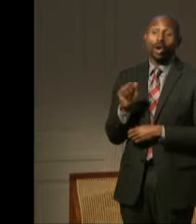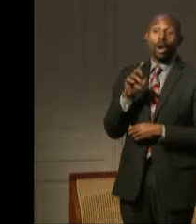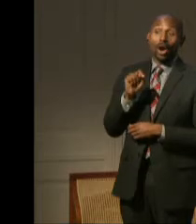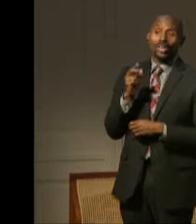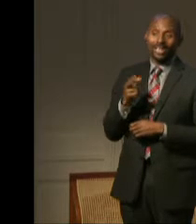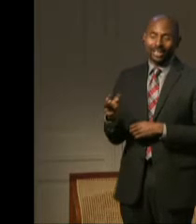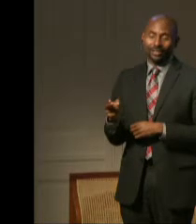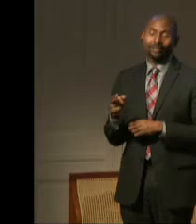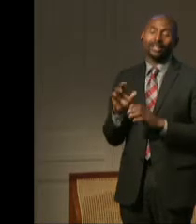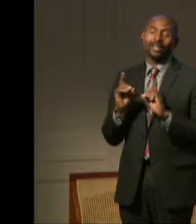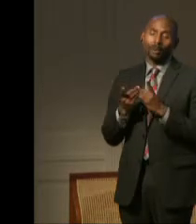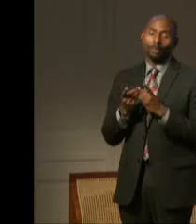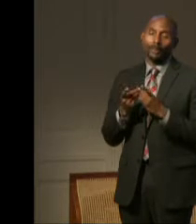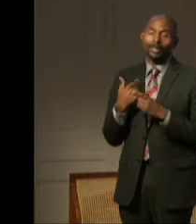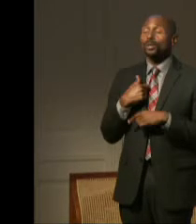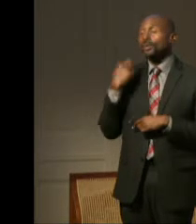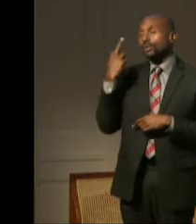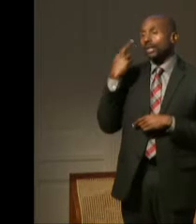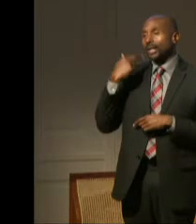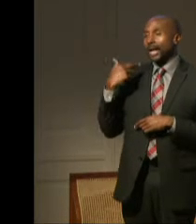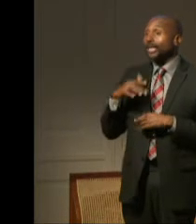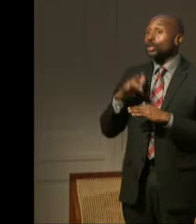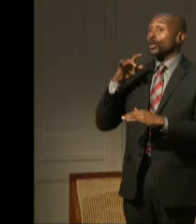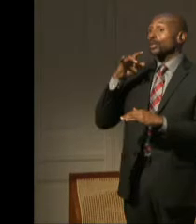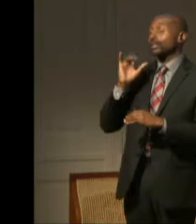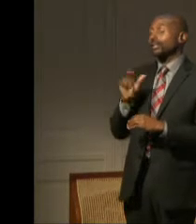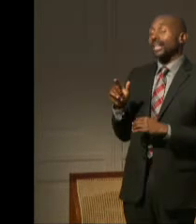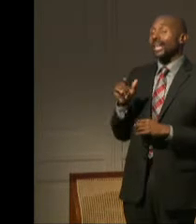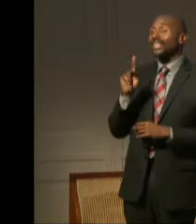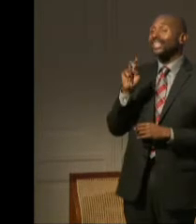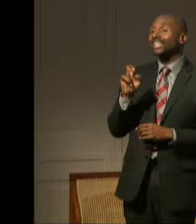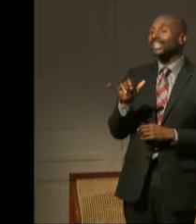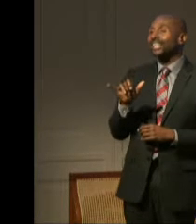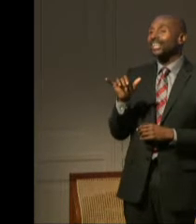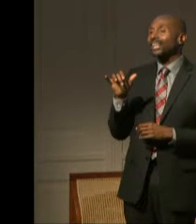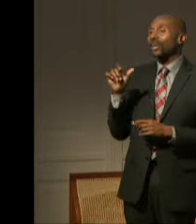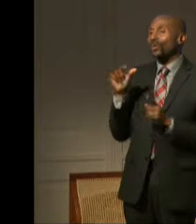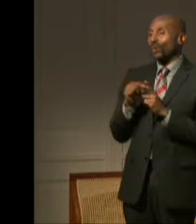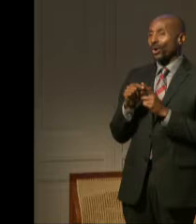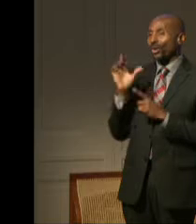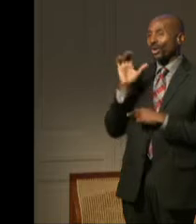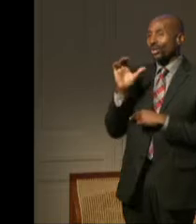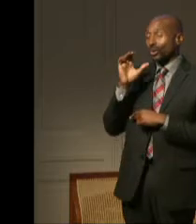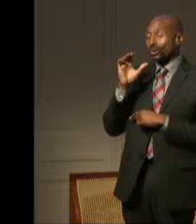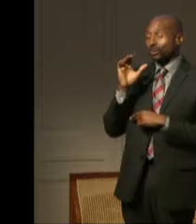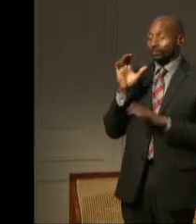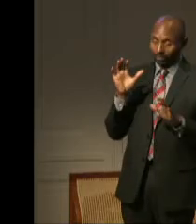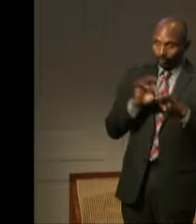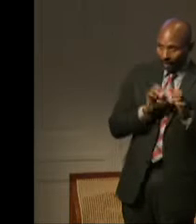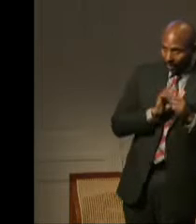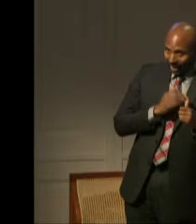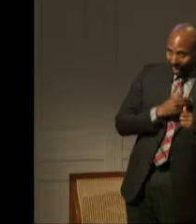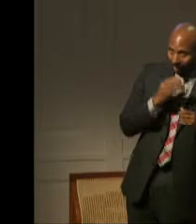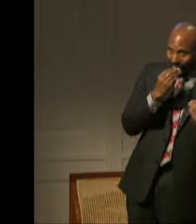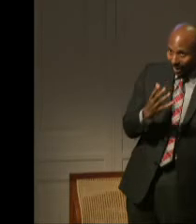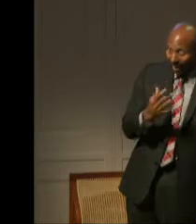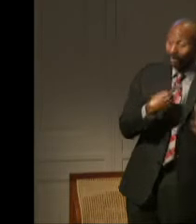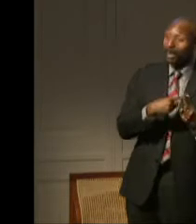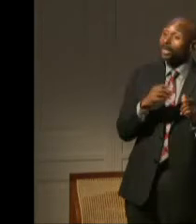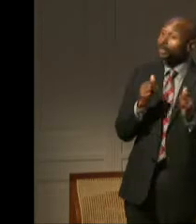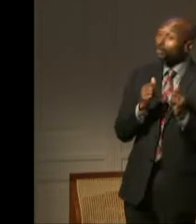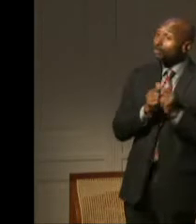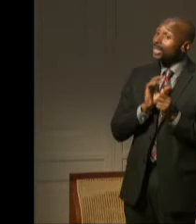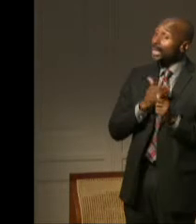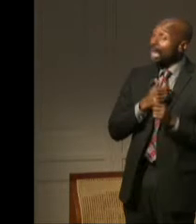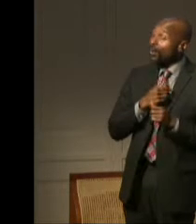We realized very early on that keyword search, in terms of our data, and even in terms of our